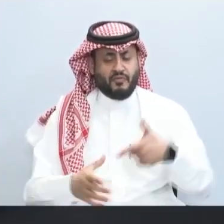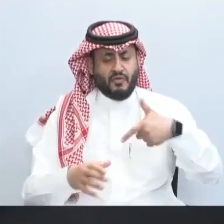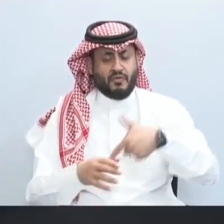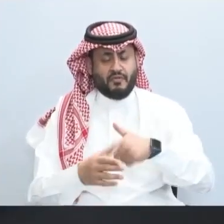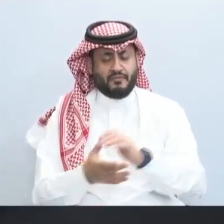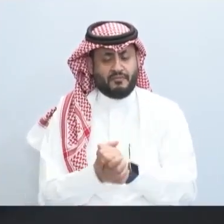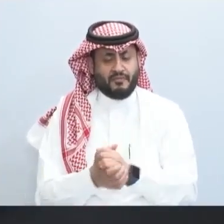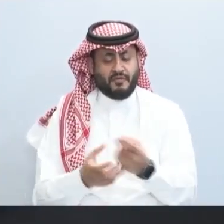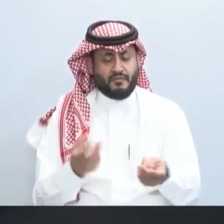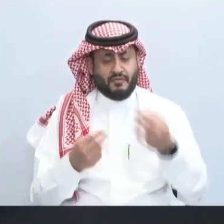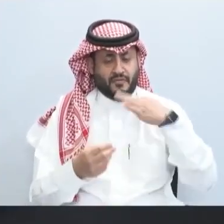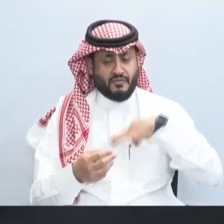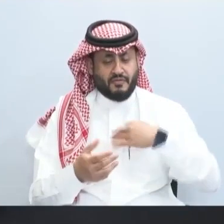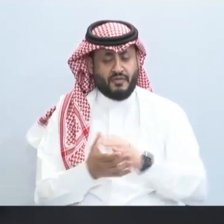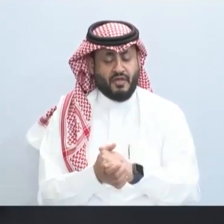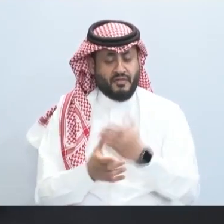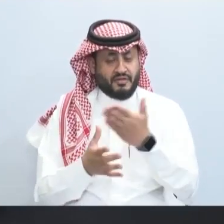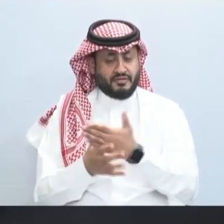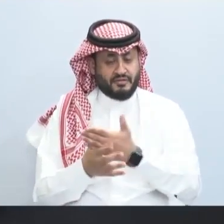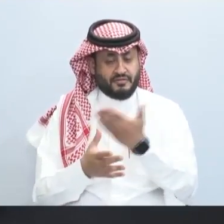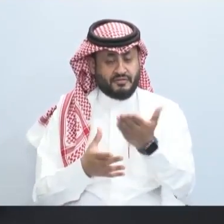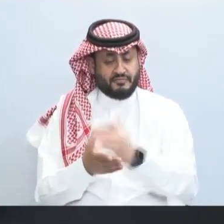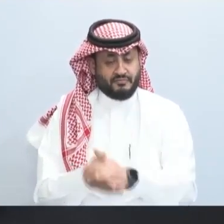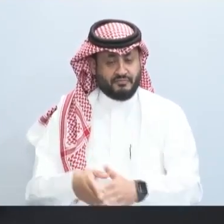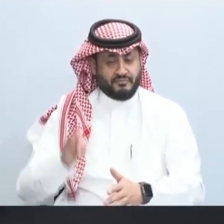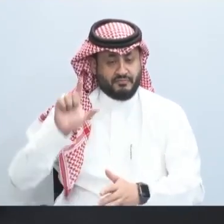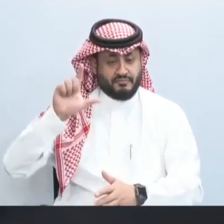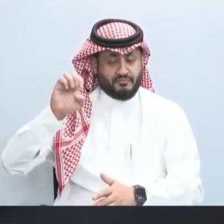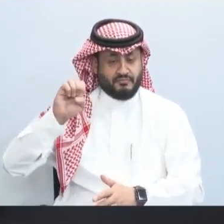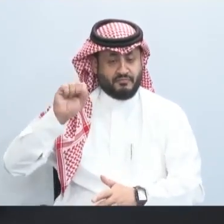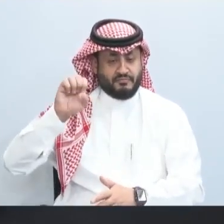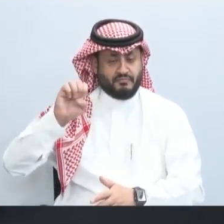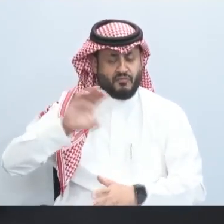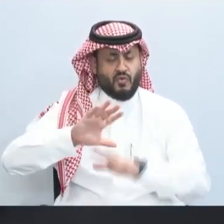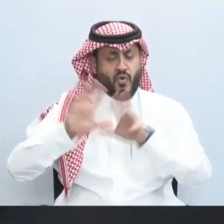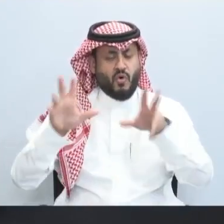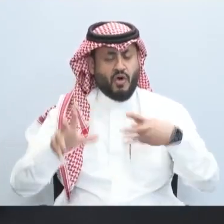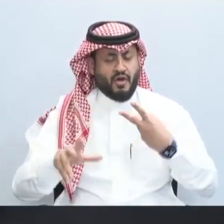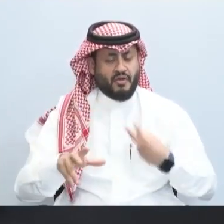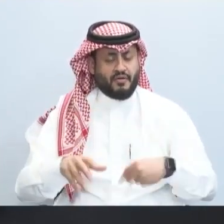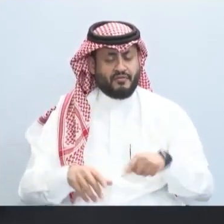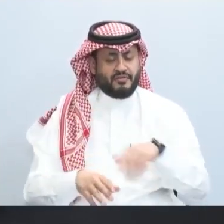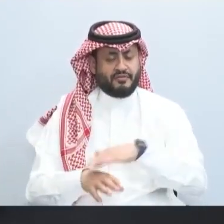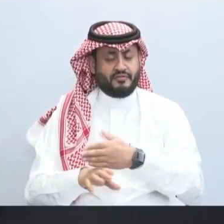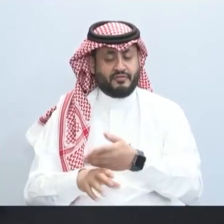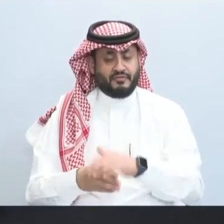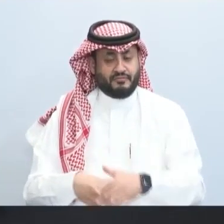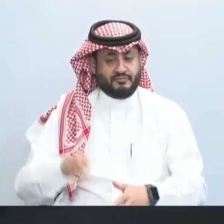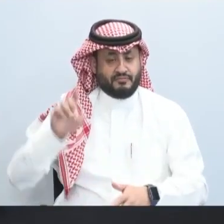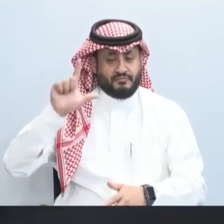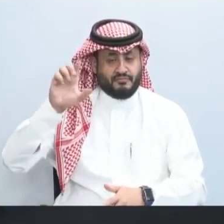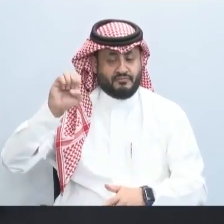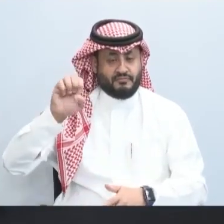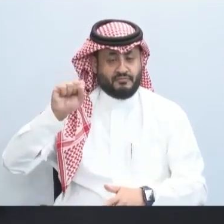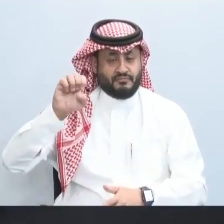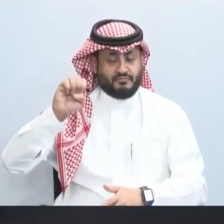and benefits. This is why, and lots of people love this land. This is why it is blessed. This is